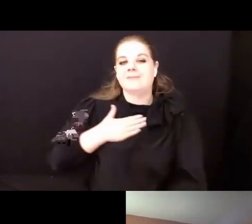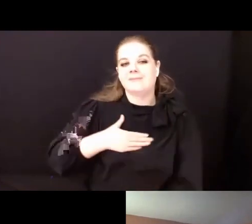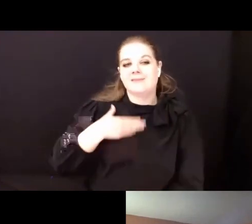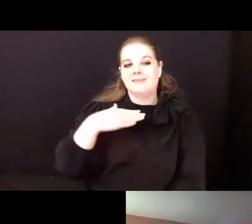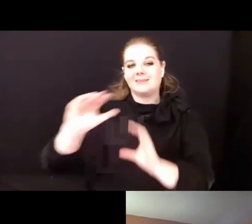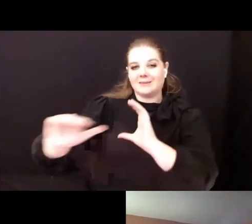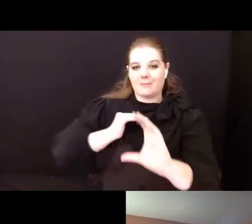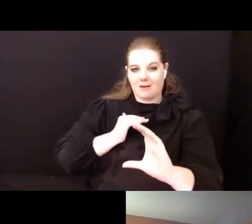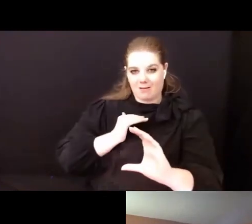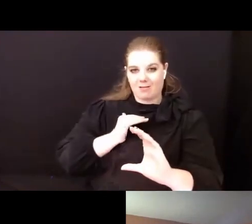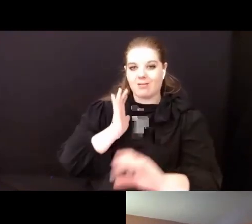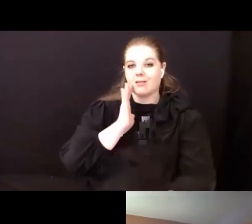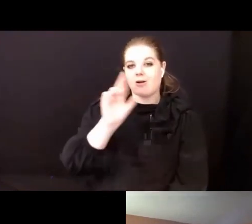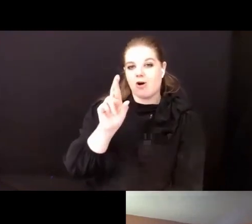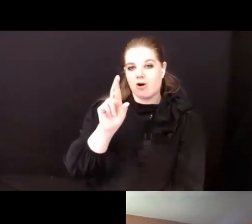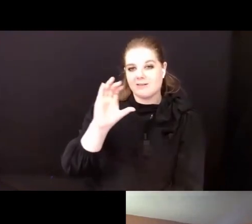to